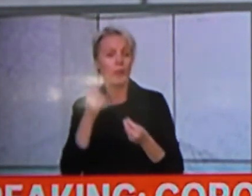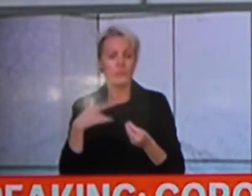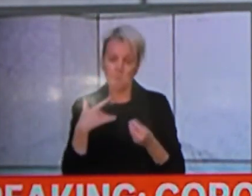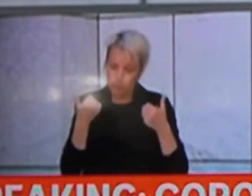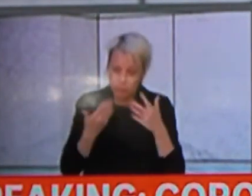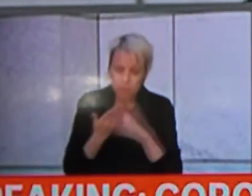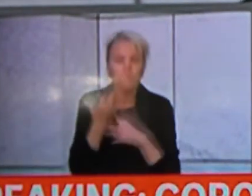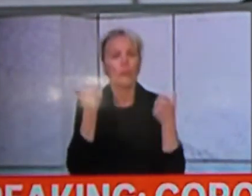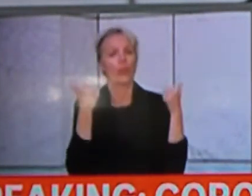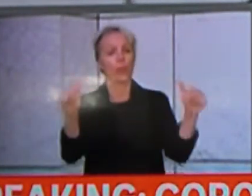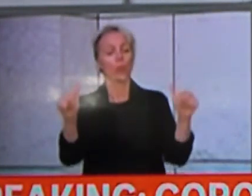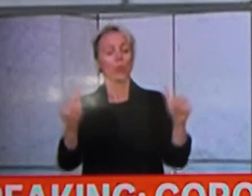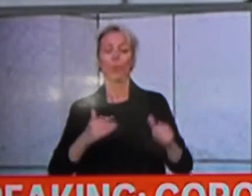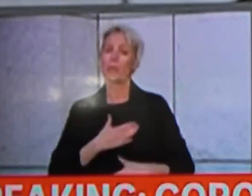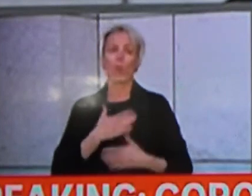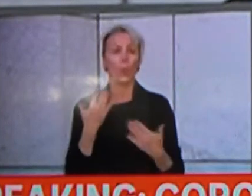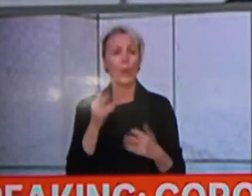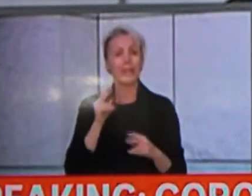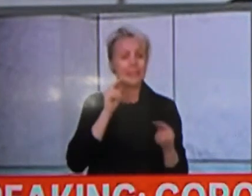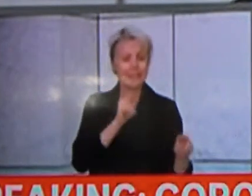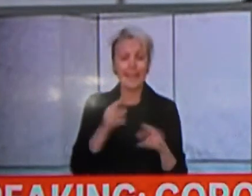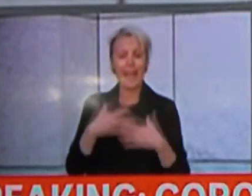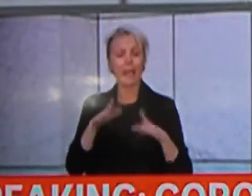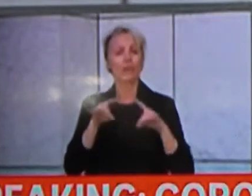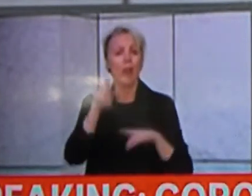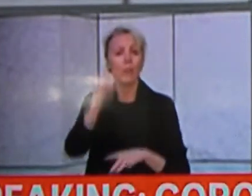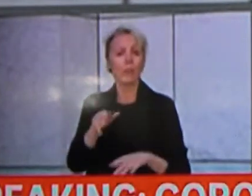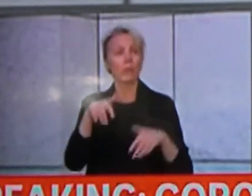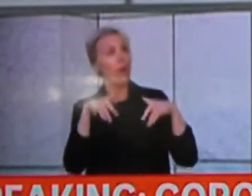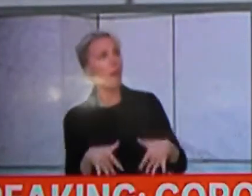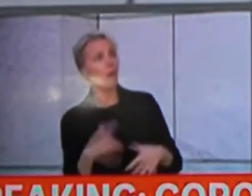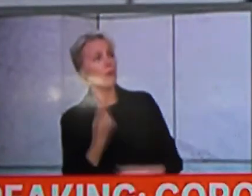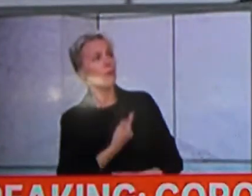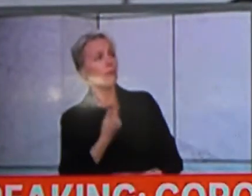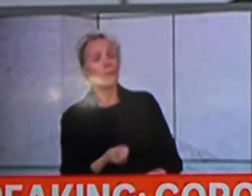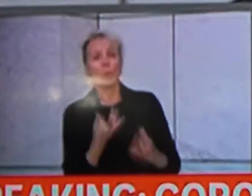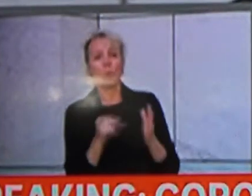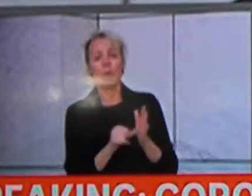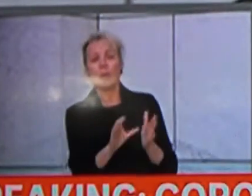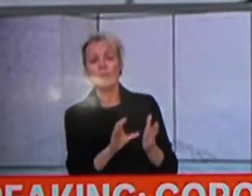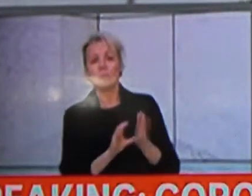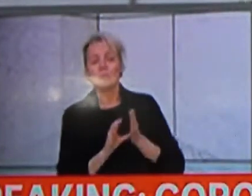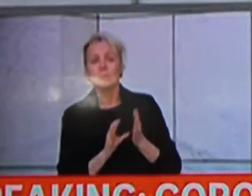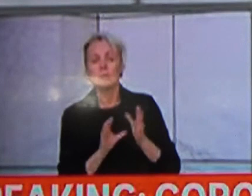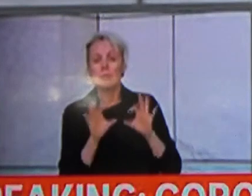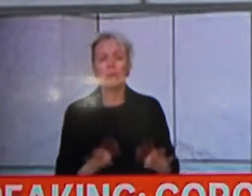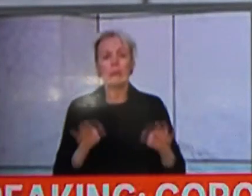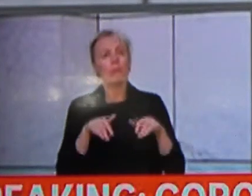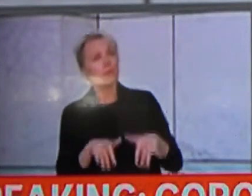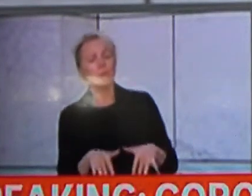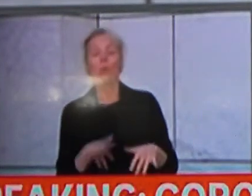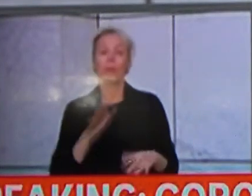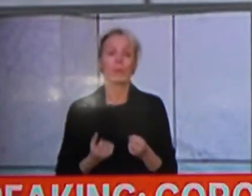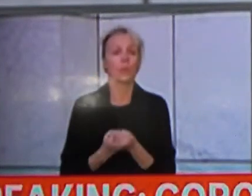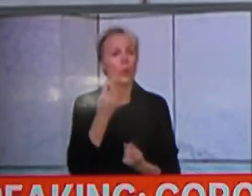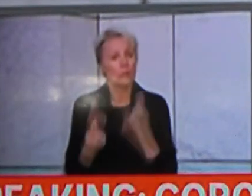will not want to see anyone go through this alone at the end of the day through the support that we're providing. We need to support each other. We